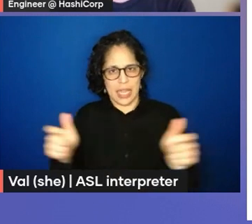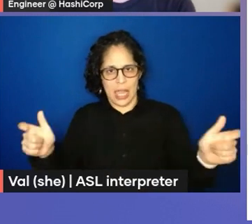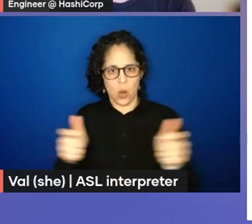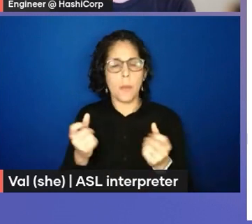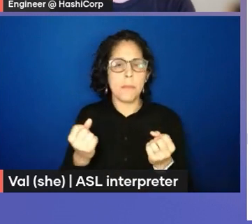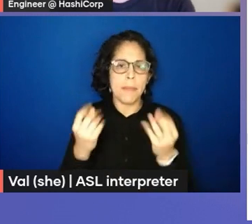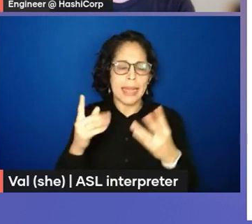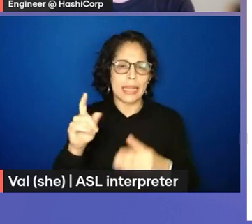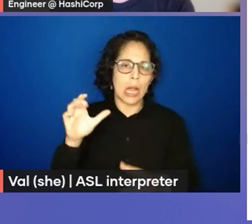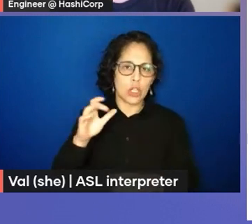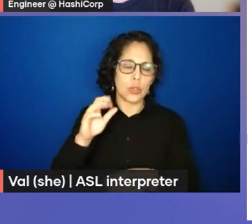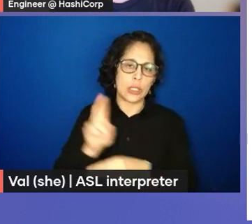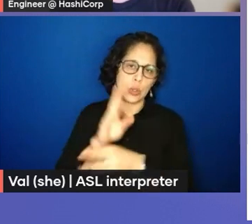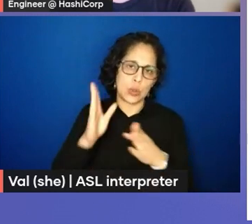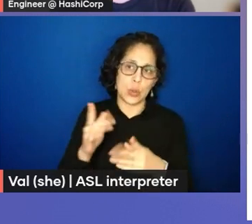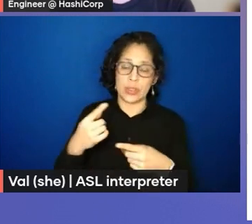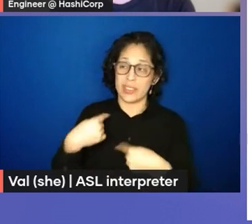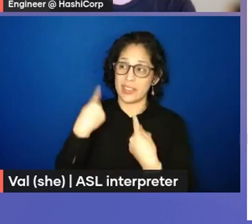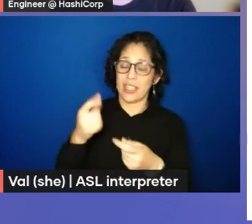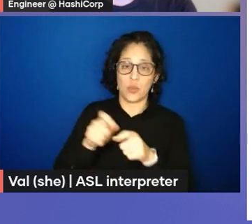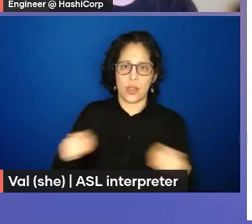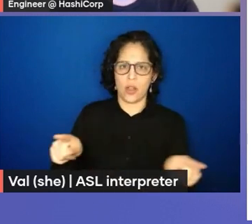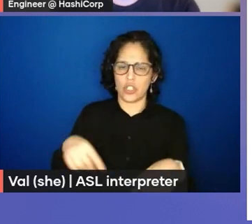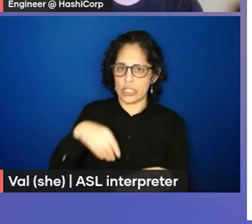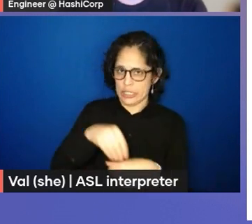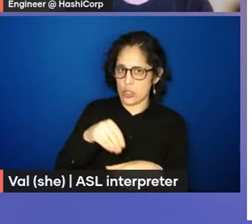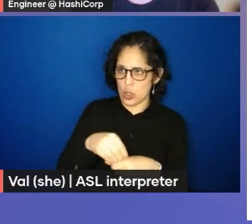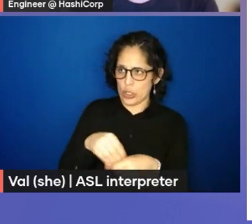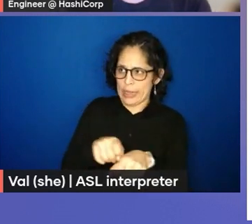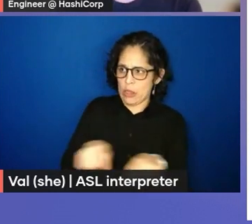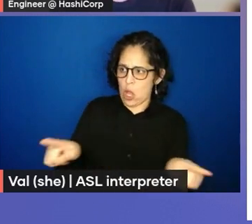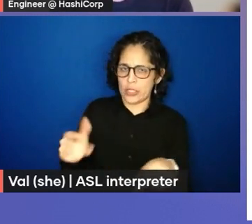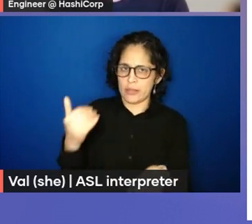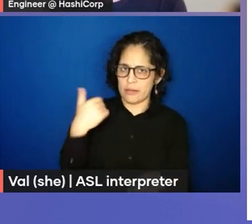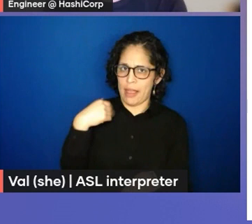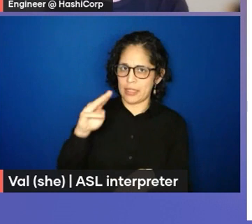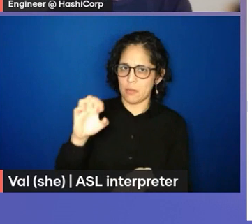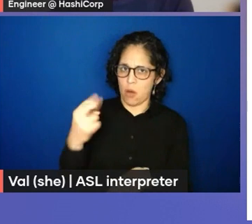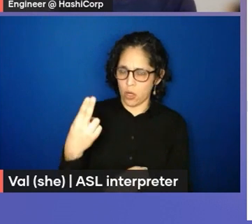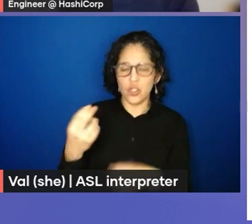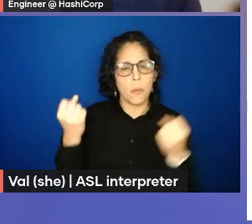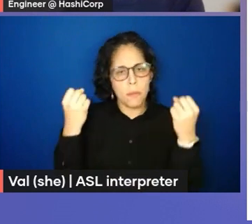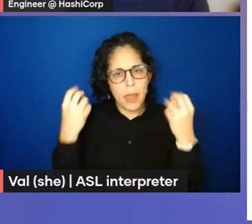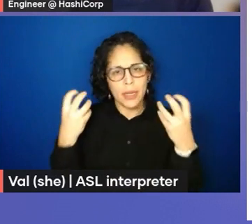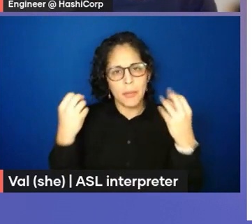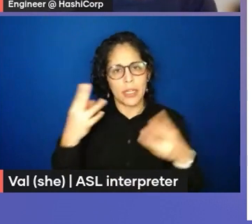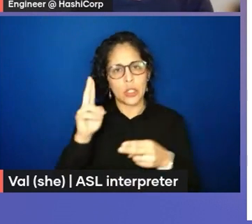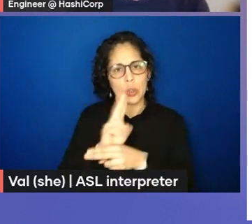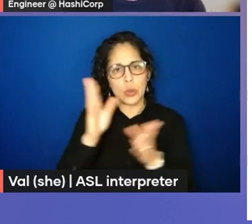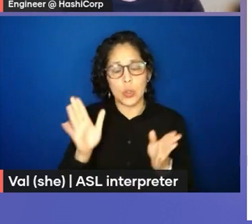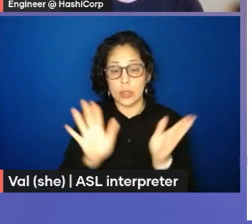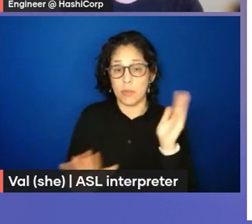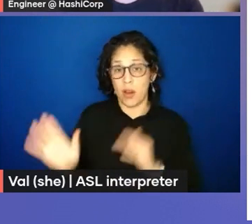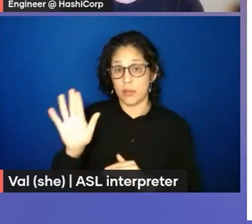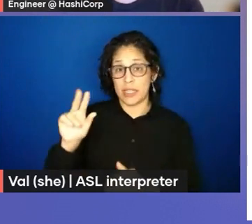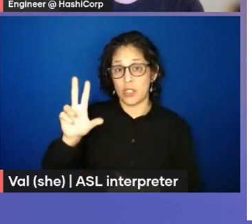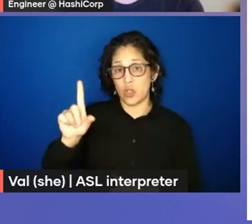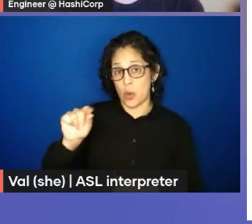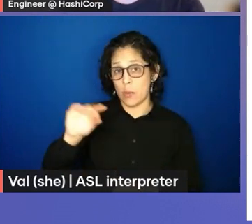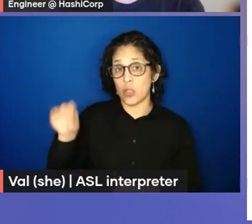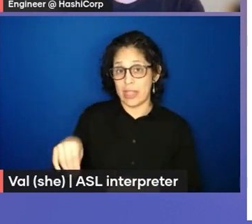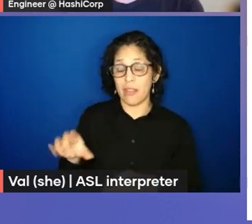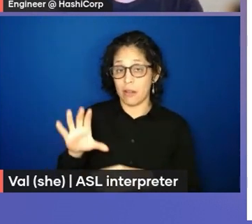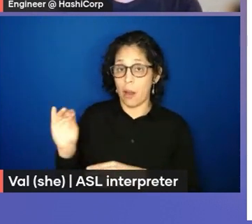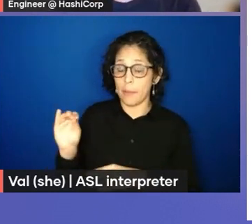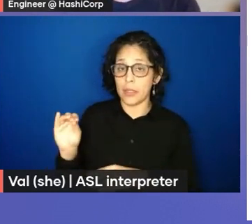launched. I think we launched internally last March. So we've had hundreds of users. It's approximately 20% of the company